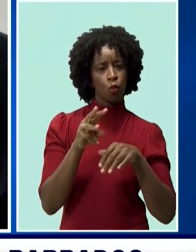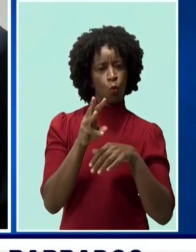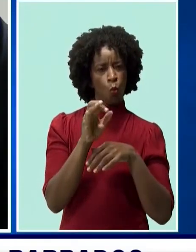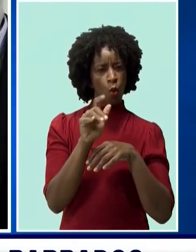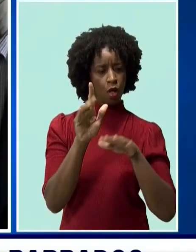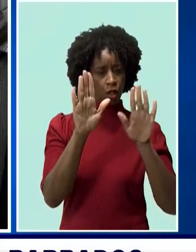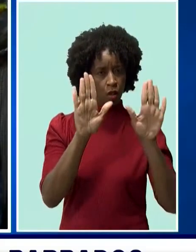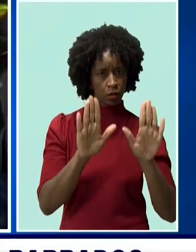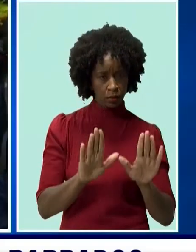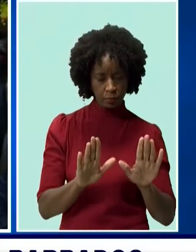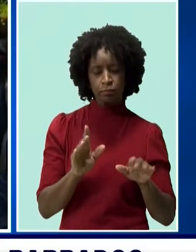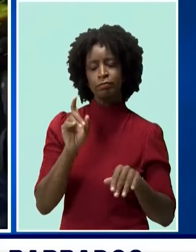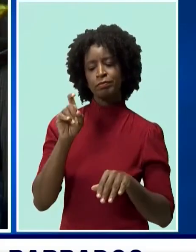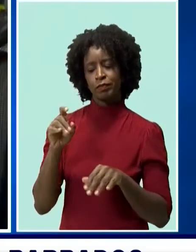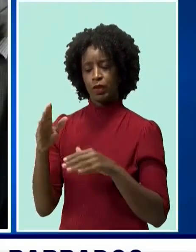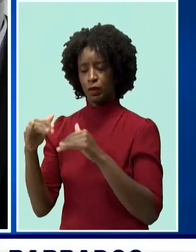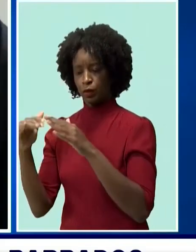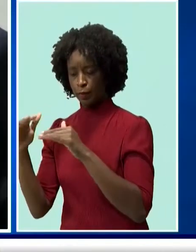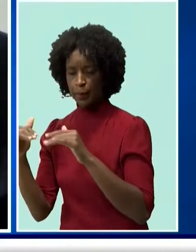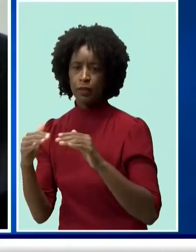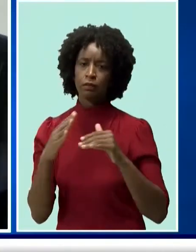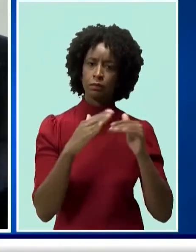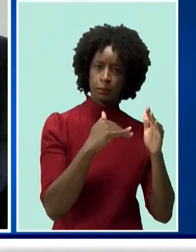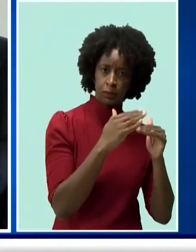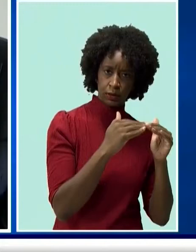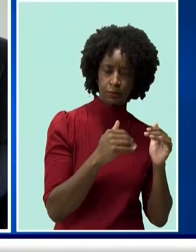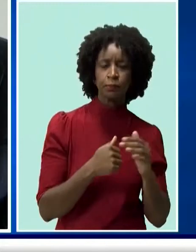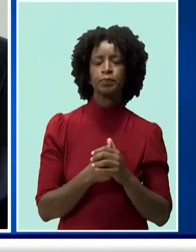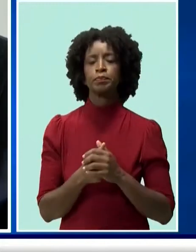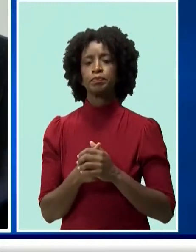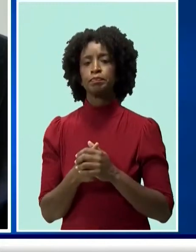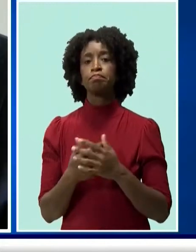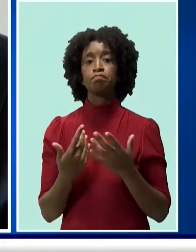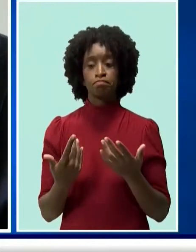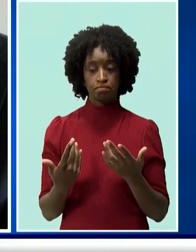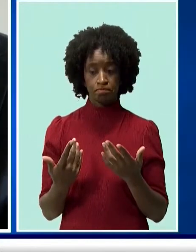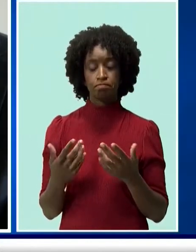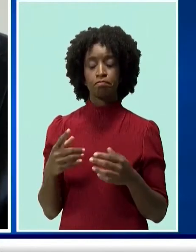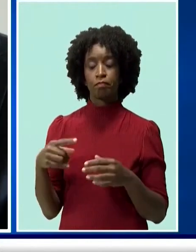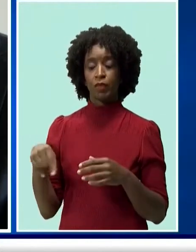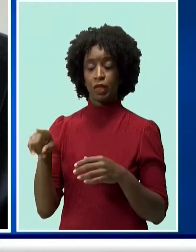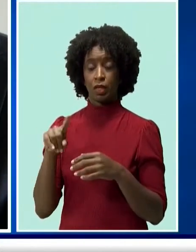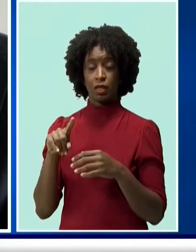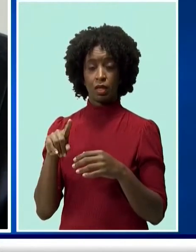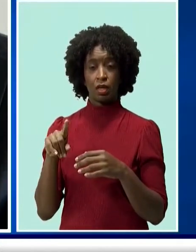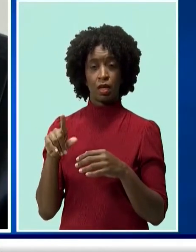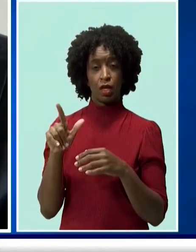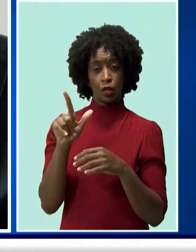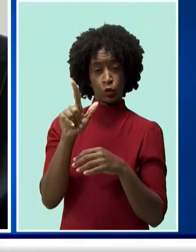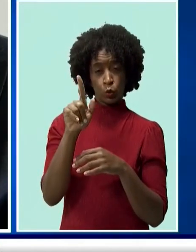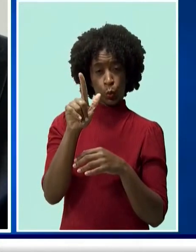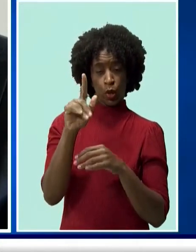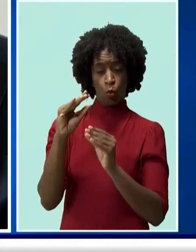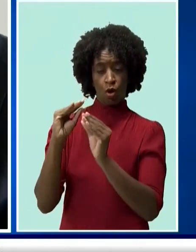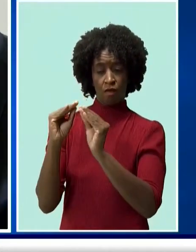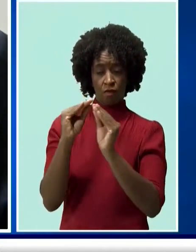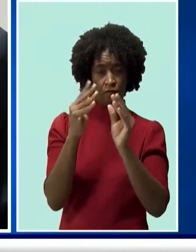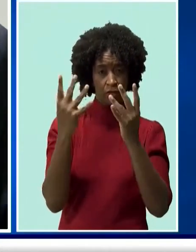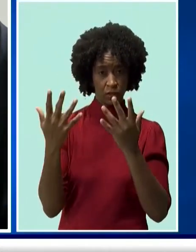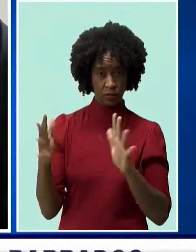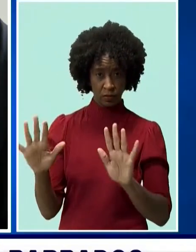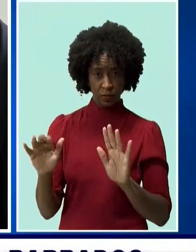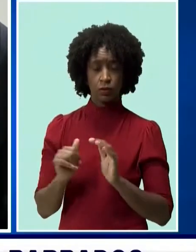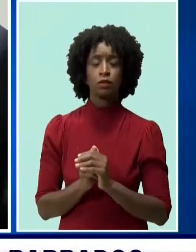has mobilized 39 contractors, and they've in fact completed 21 repairs so far. The Urban Development Commission has